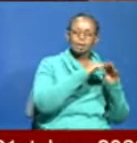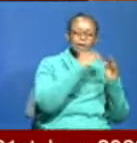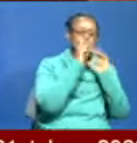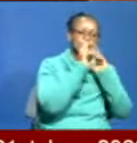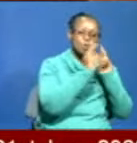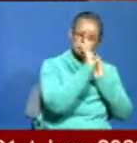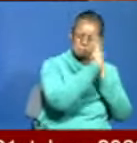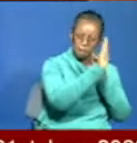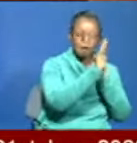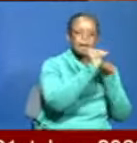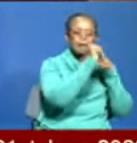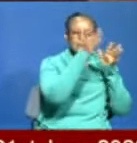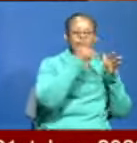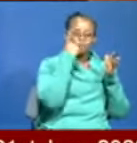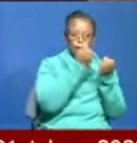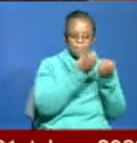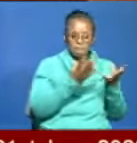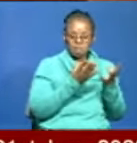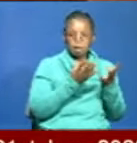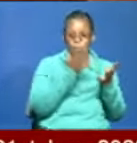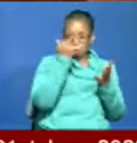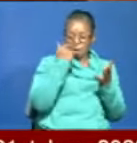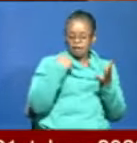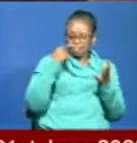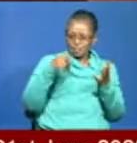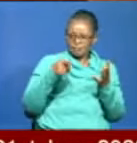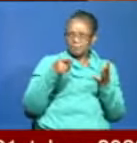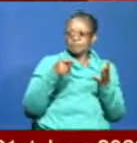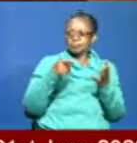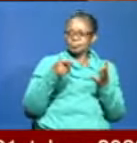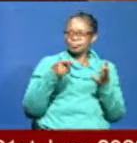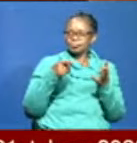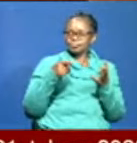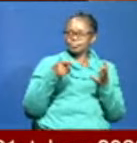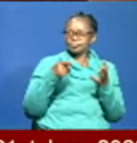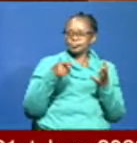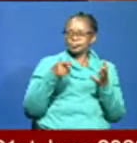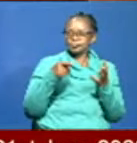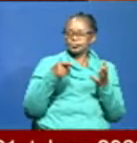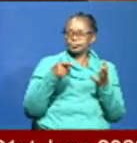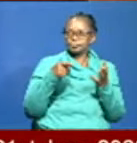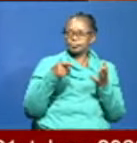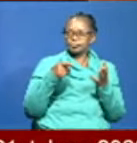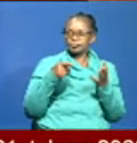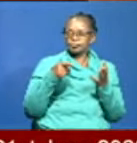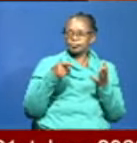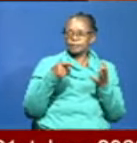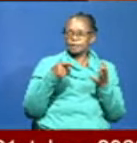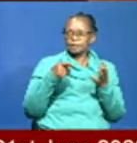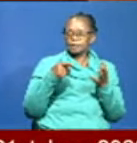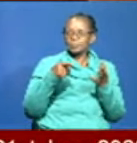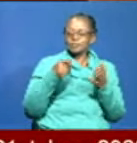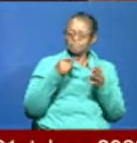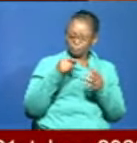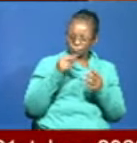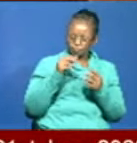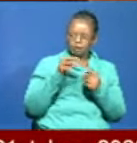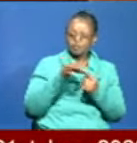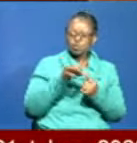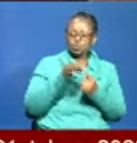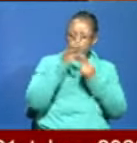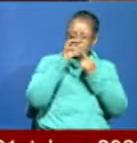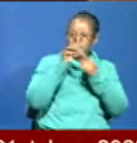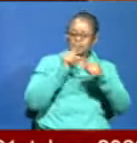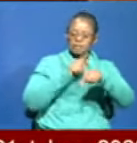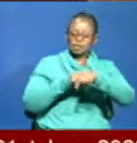week or the coming week. But this is now a very unique moment in the life